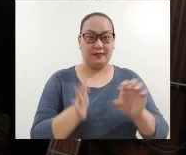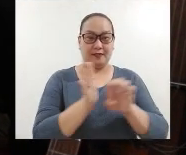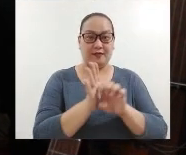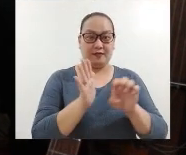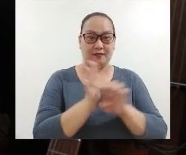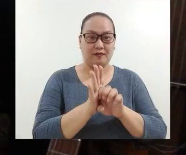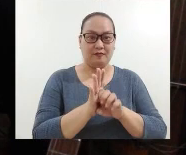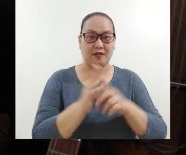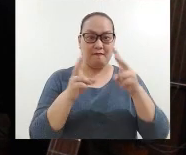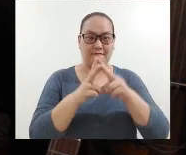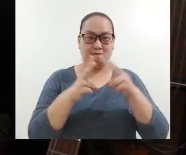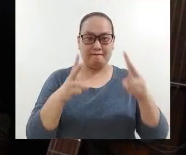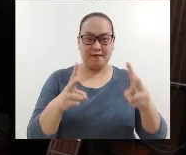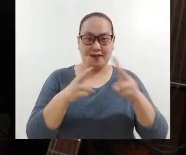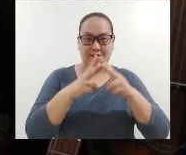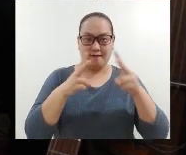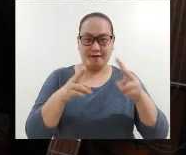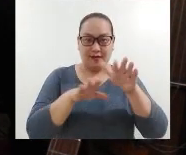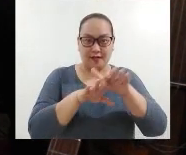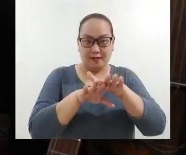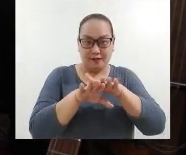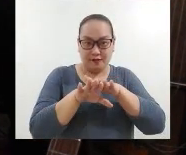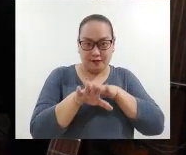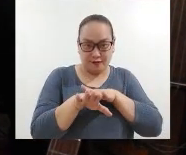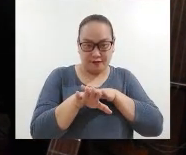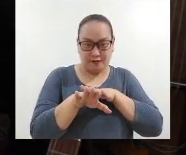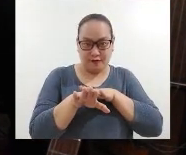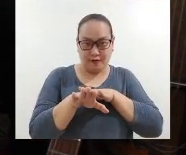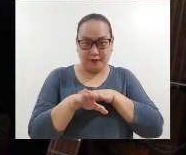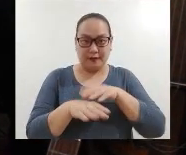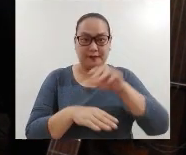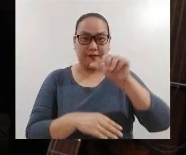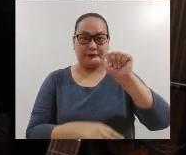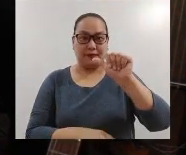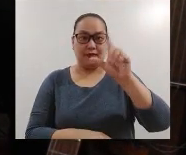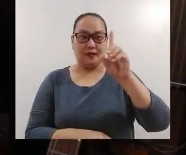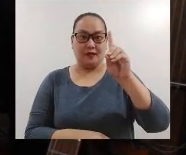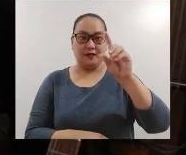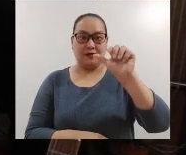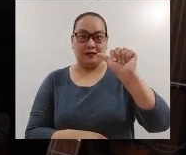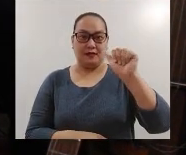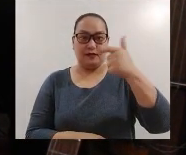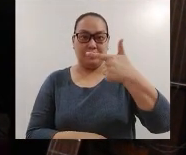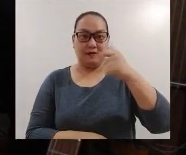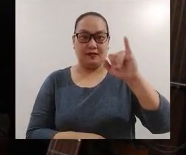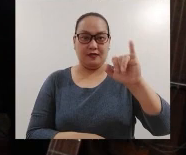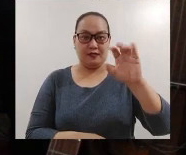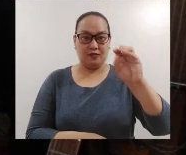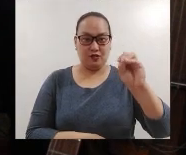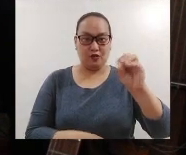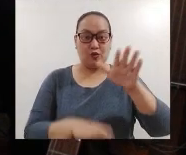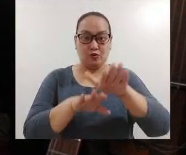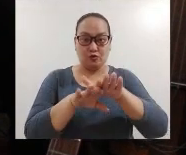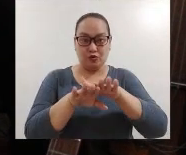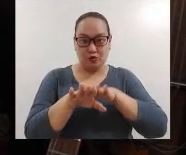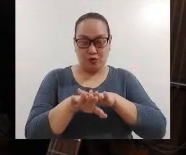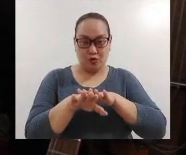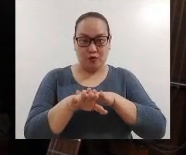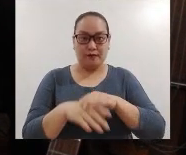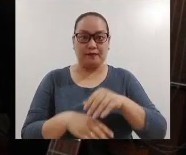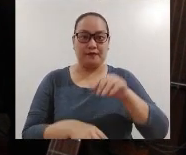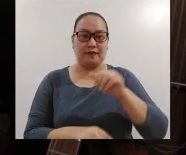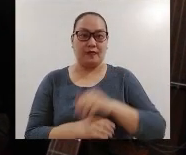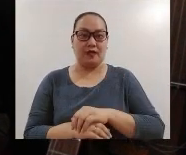very, very slow. And then grave, adagio, meaning slow. Andante, moderately